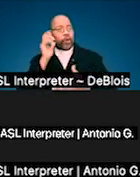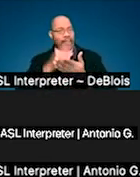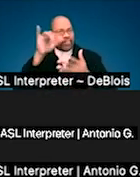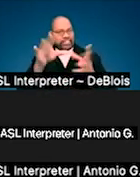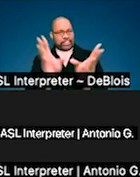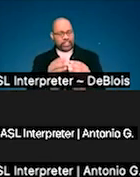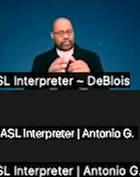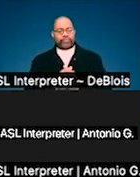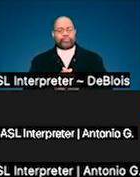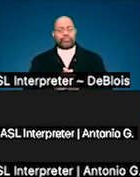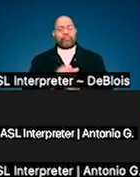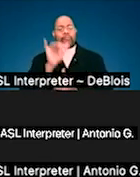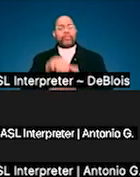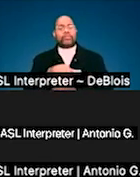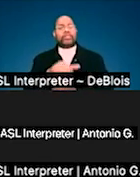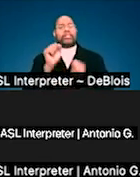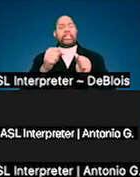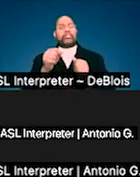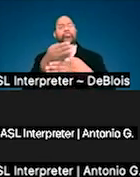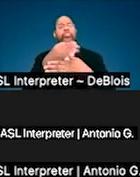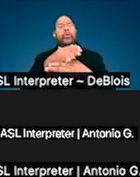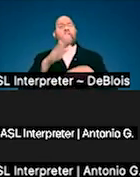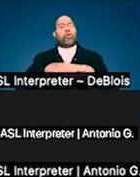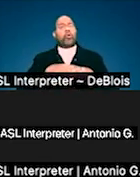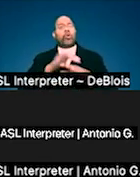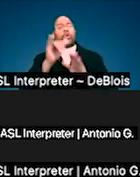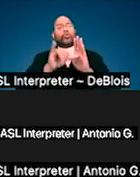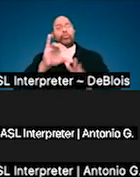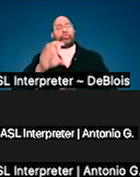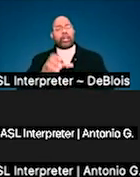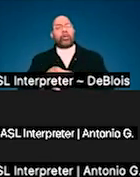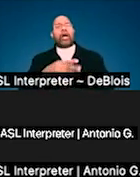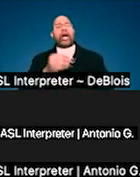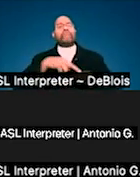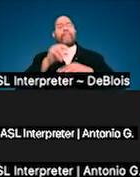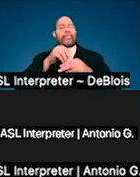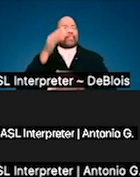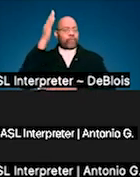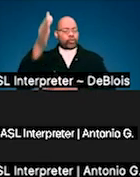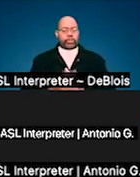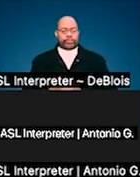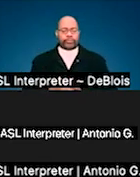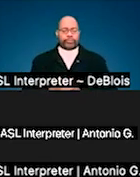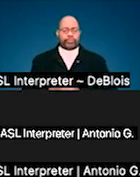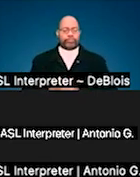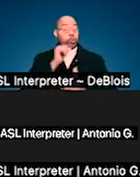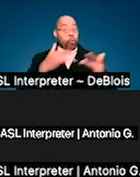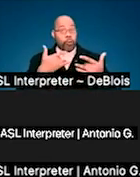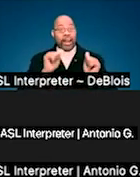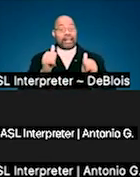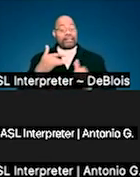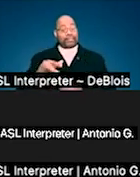session. This is so it can be shared on ELA's YouTube page and referenced in the future. But don't worry, any